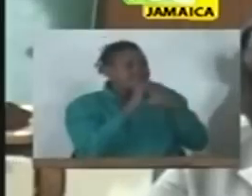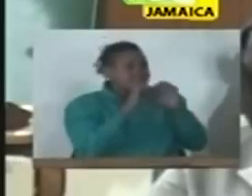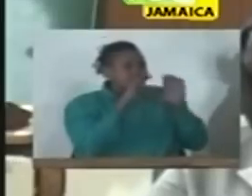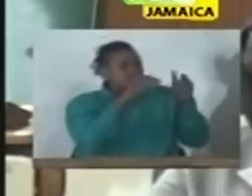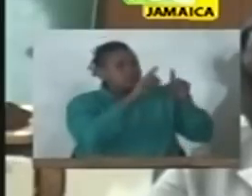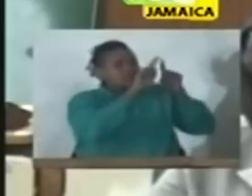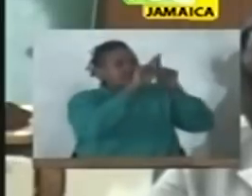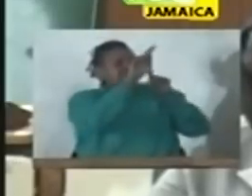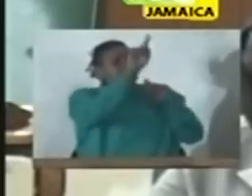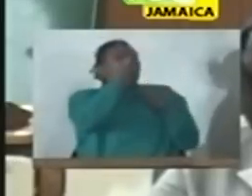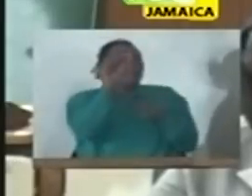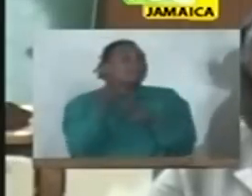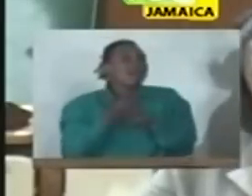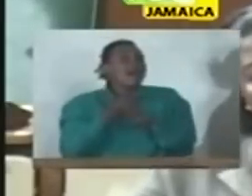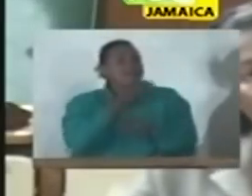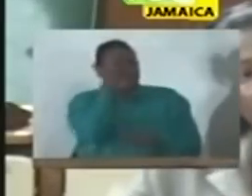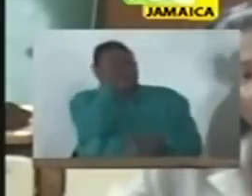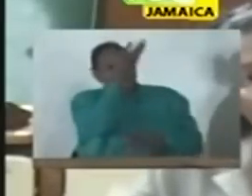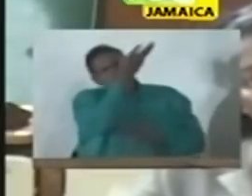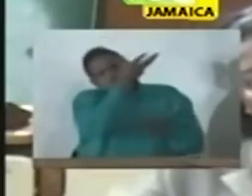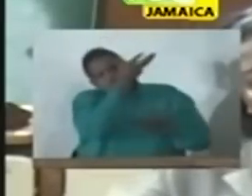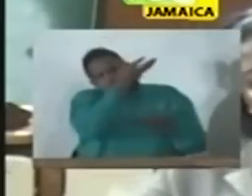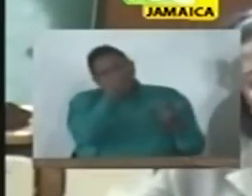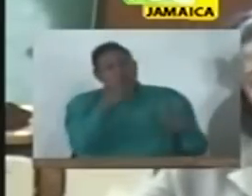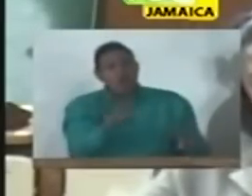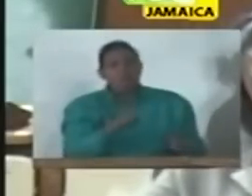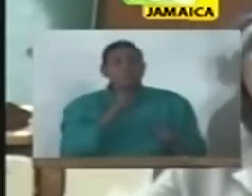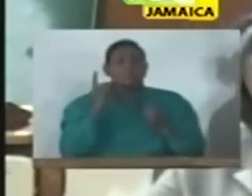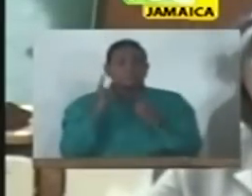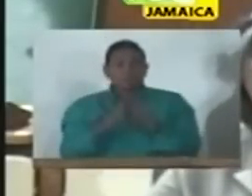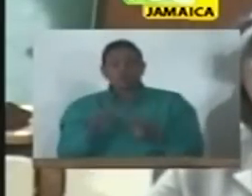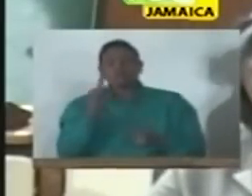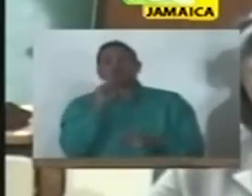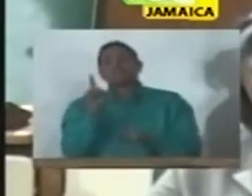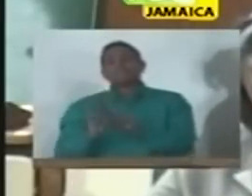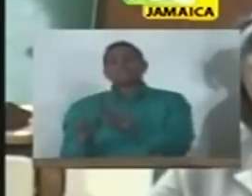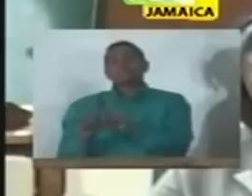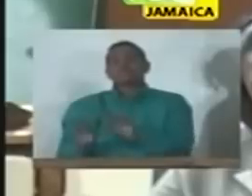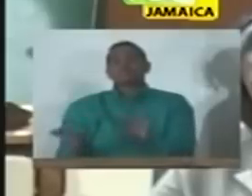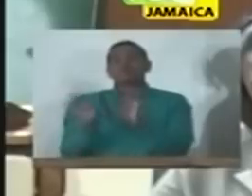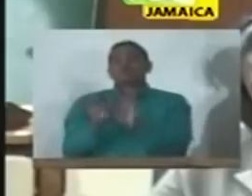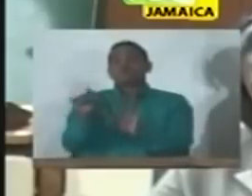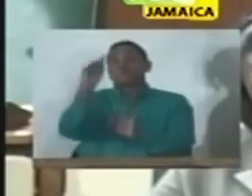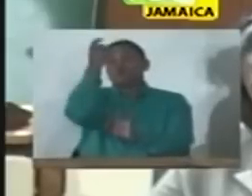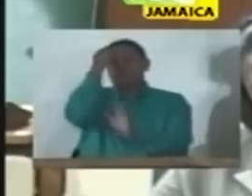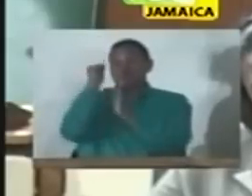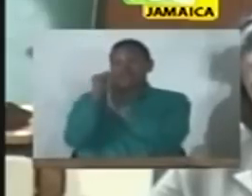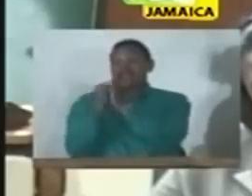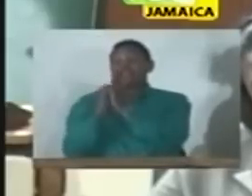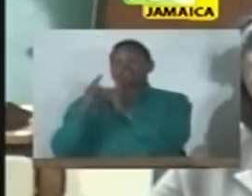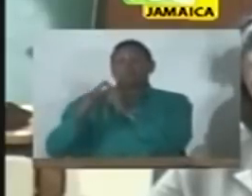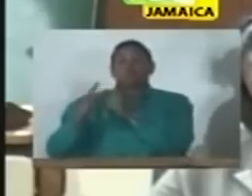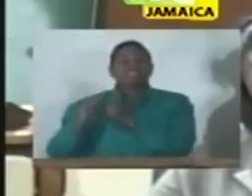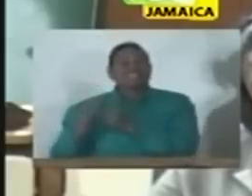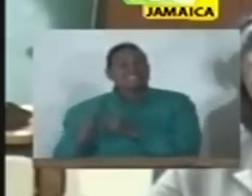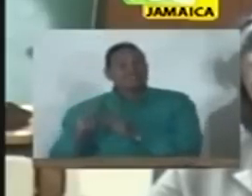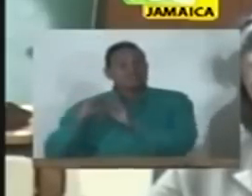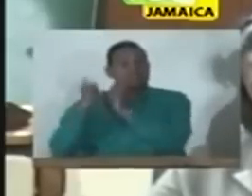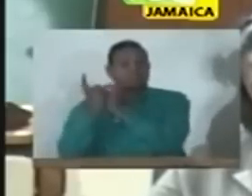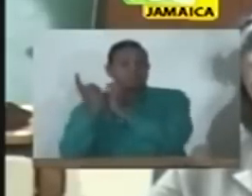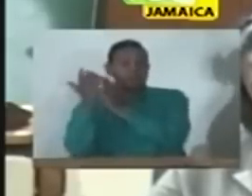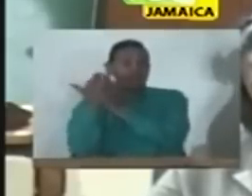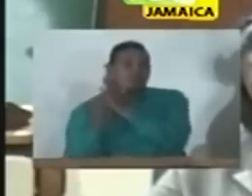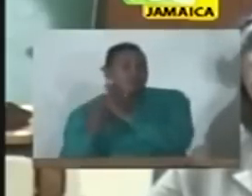in Miami, but also of the relevant government agencies and departments. I have stated that